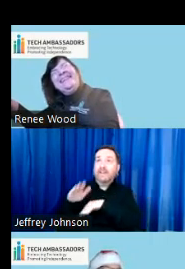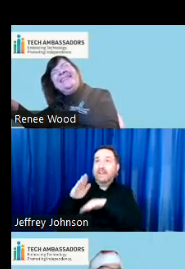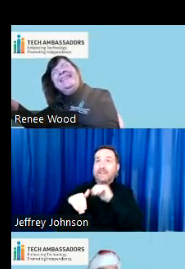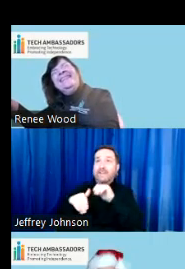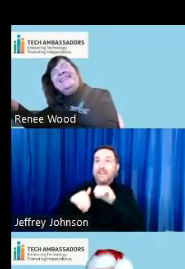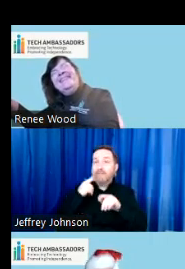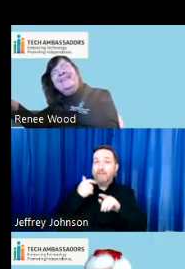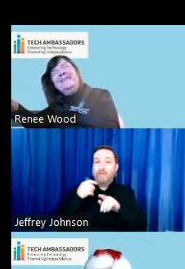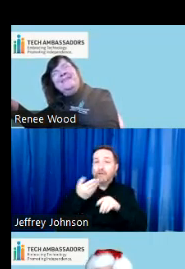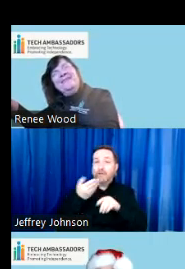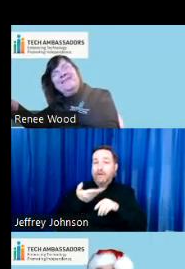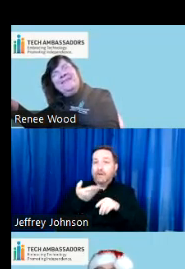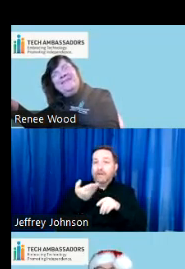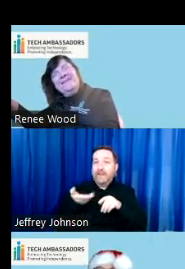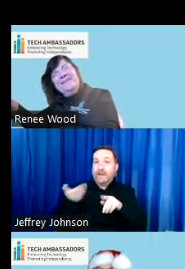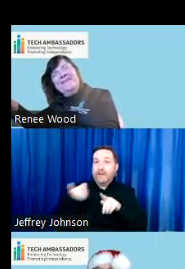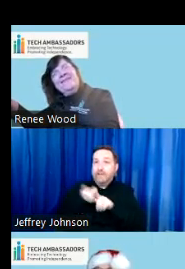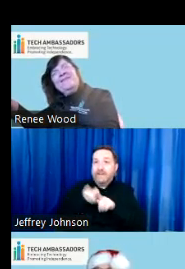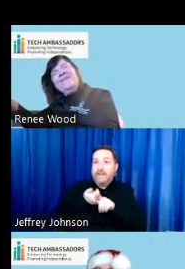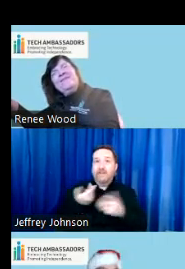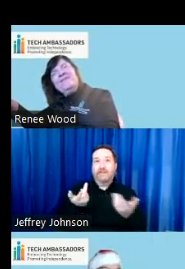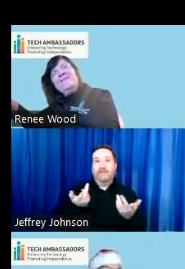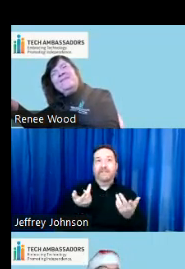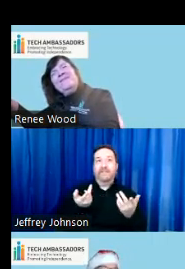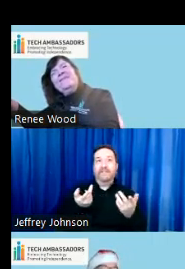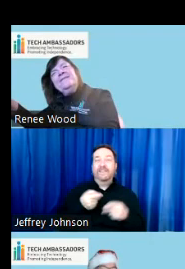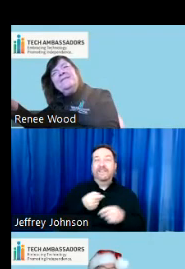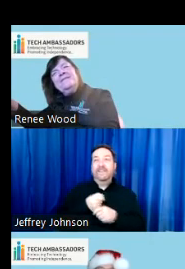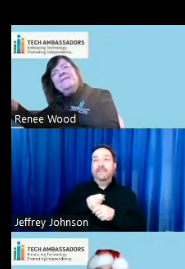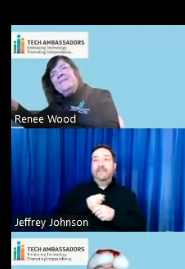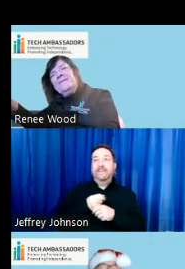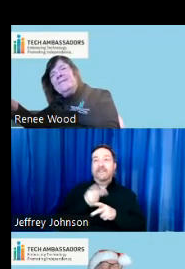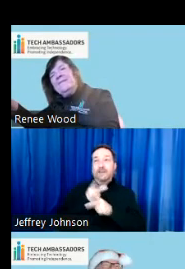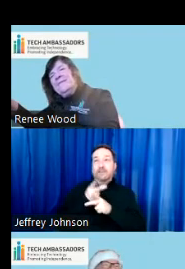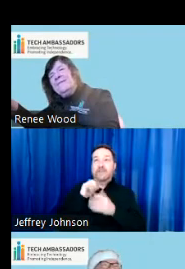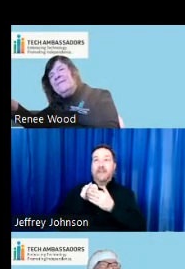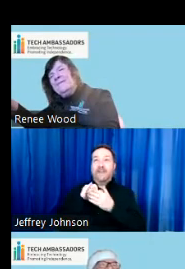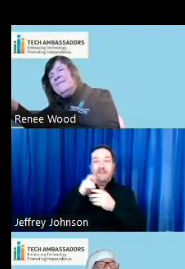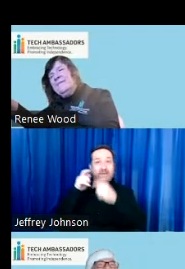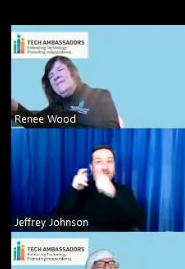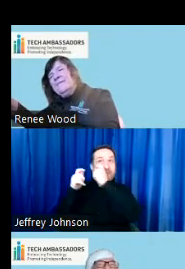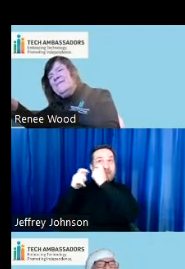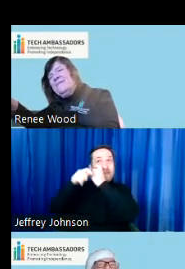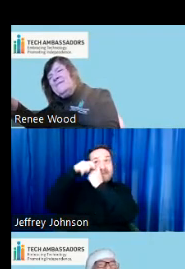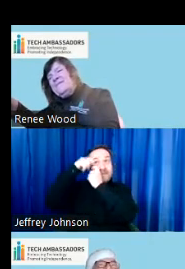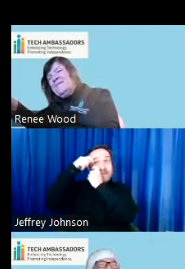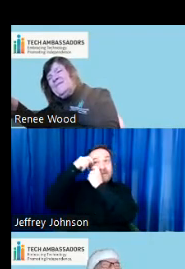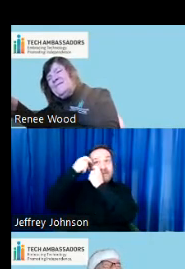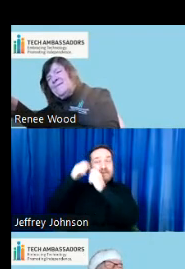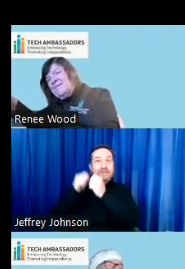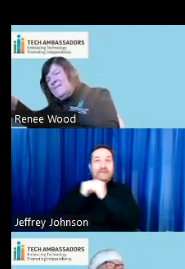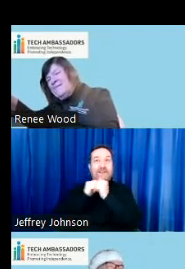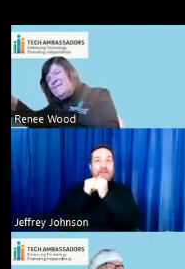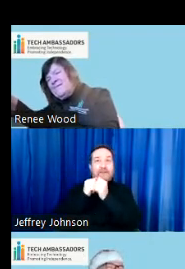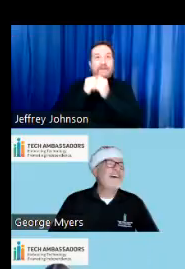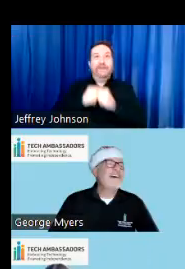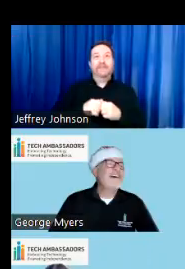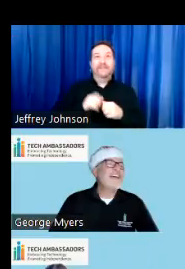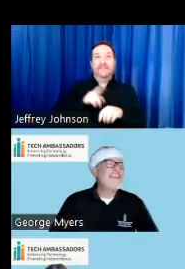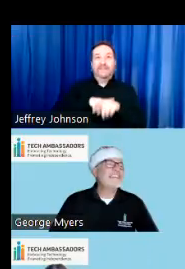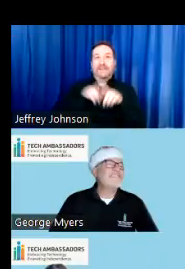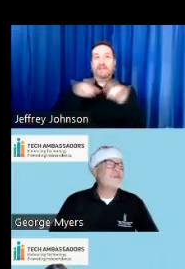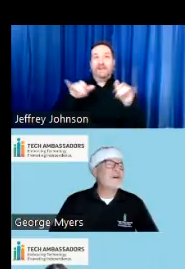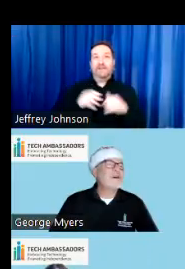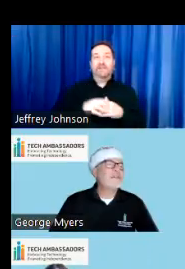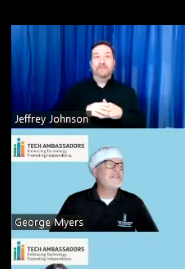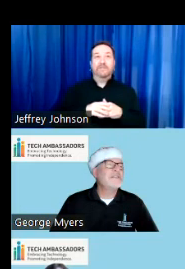itself. You need to get that one in your mascara shield together. All right, very good, very good. All